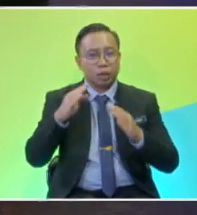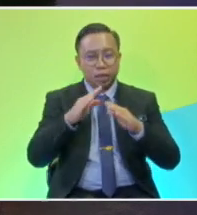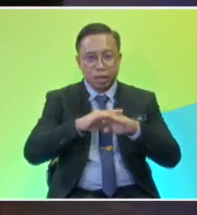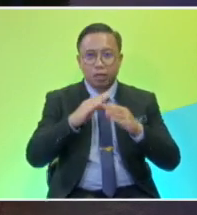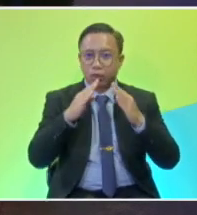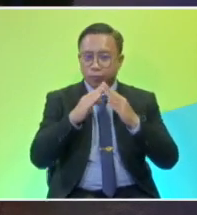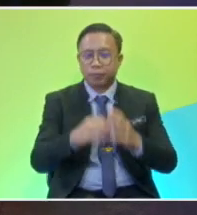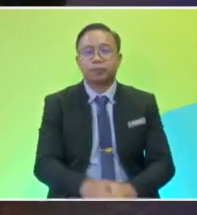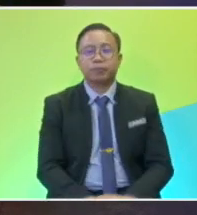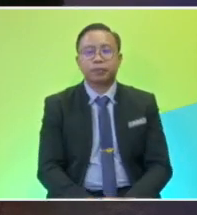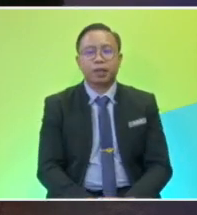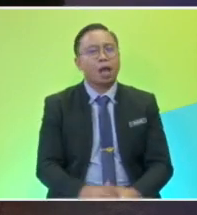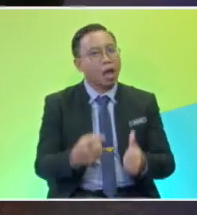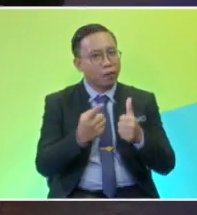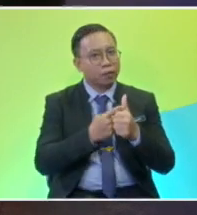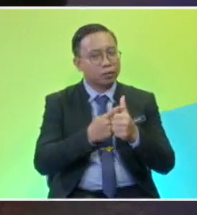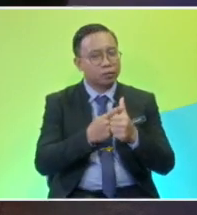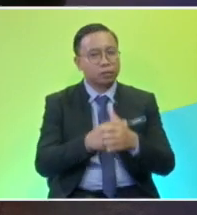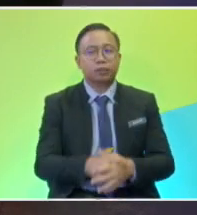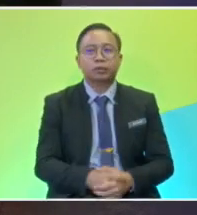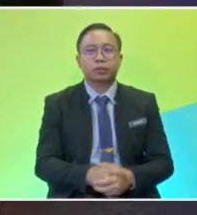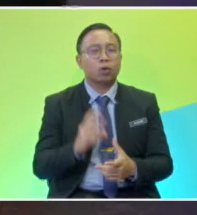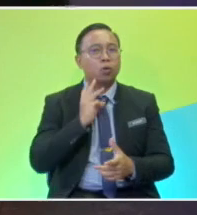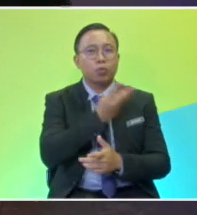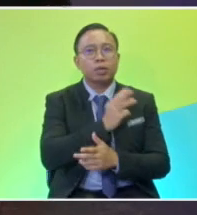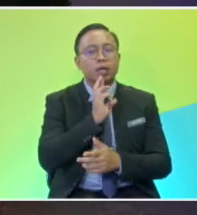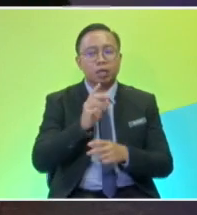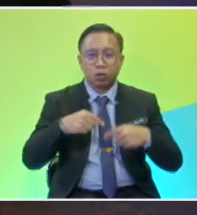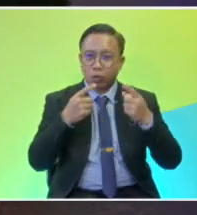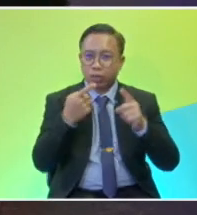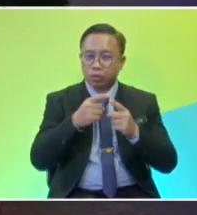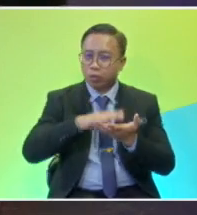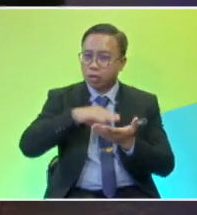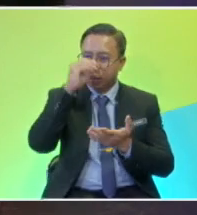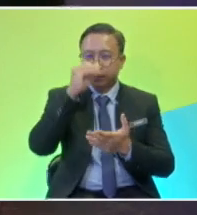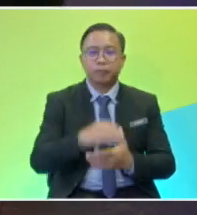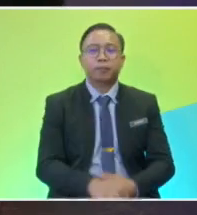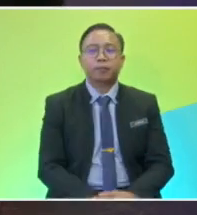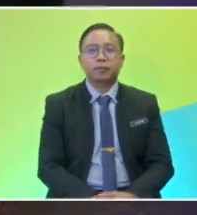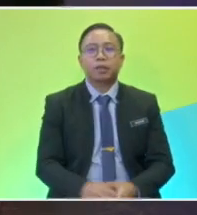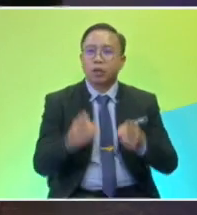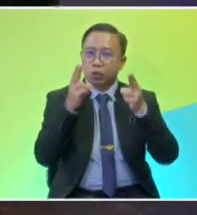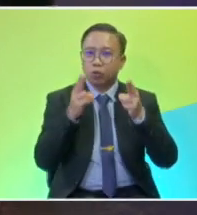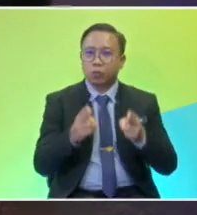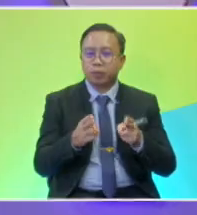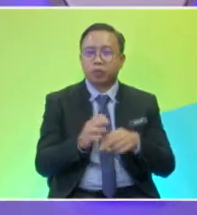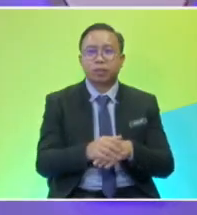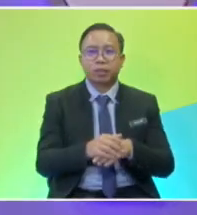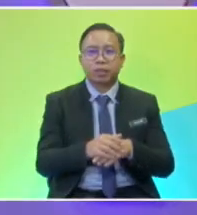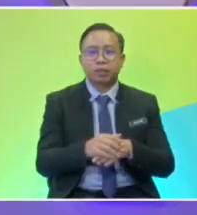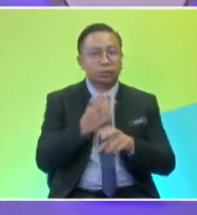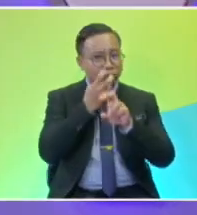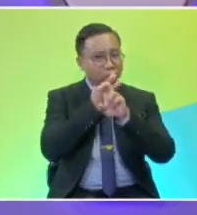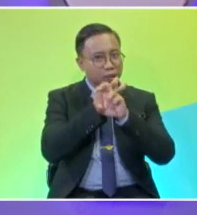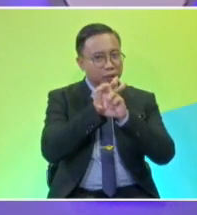what do we have for this first segment? Okay, with the first segment, we are going to learn about humans, human skeletal